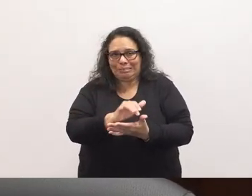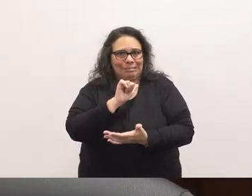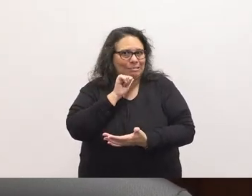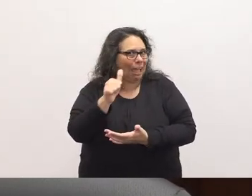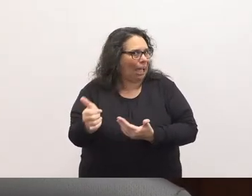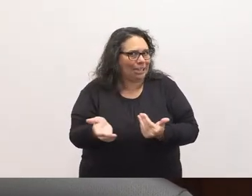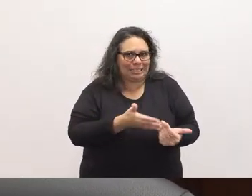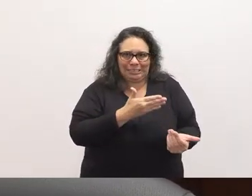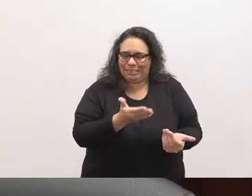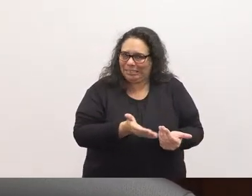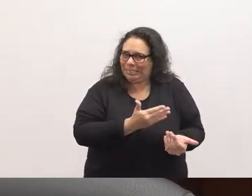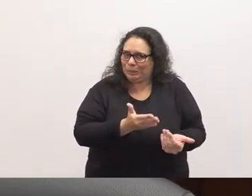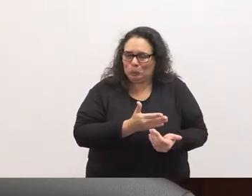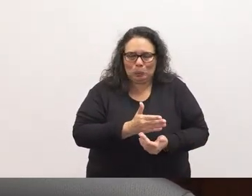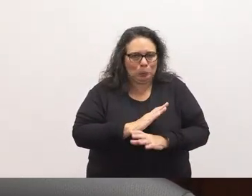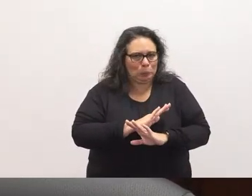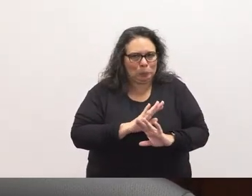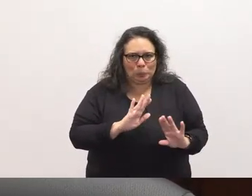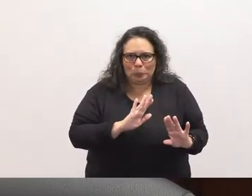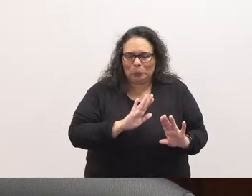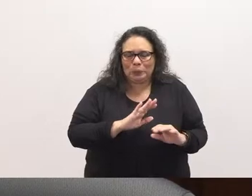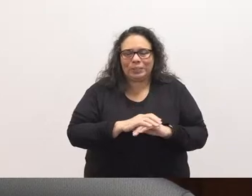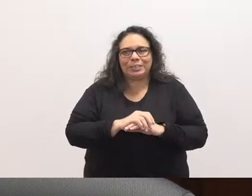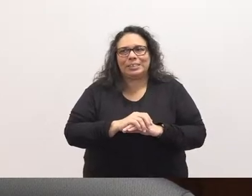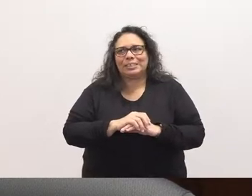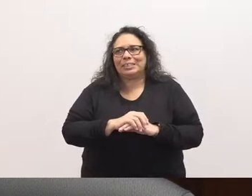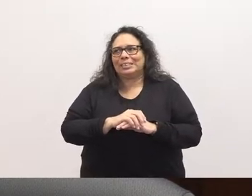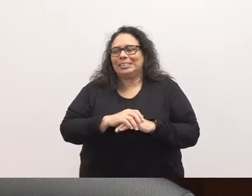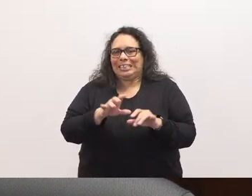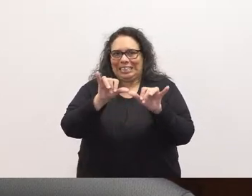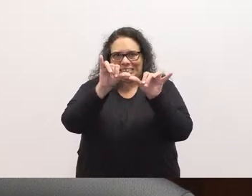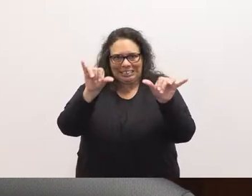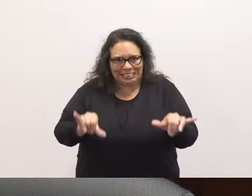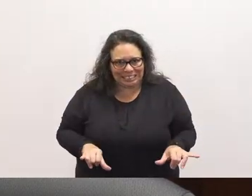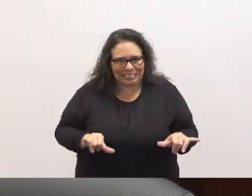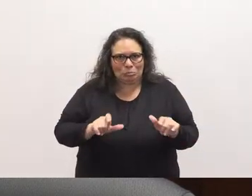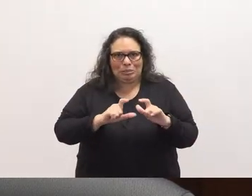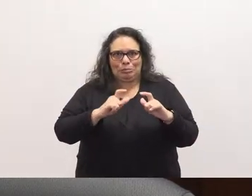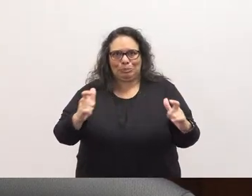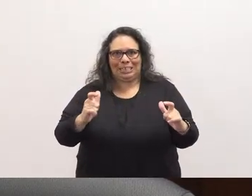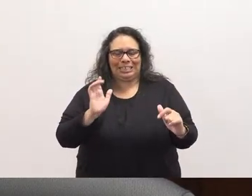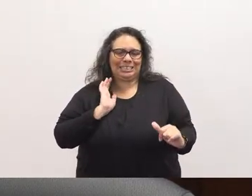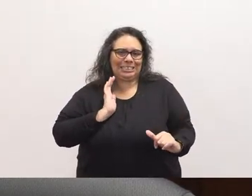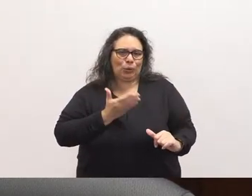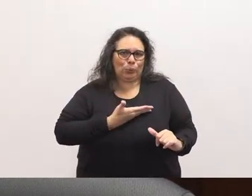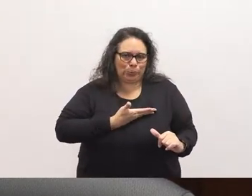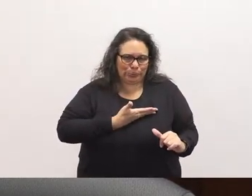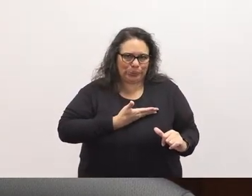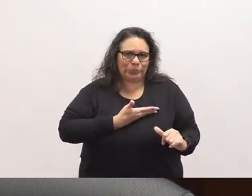feat, as I shared last time, to get a system as large as ours